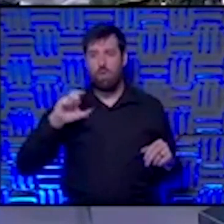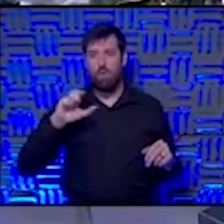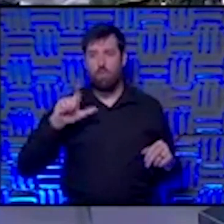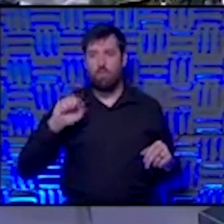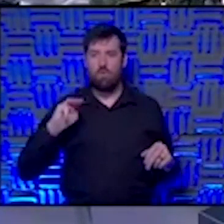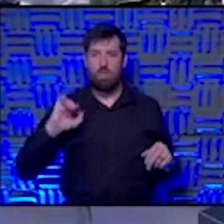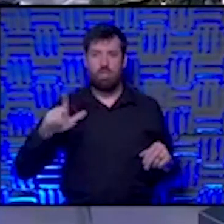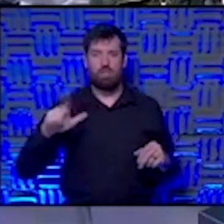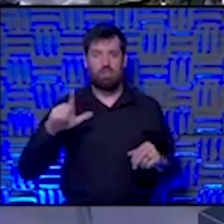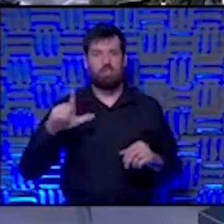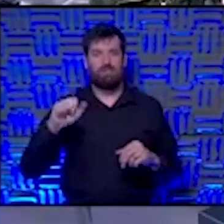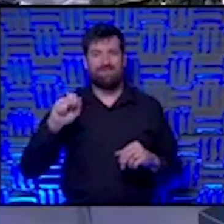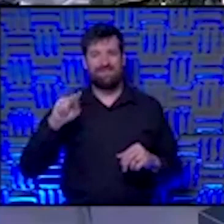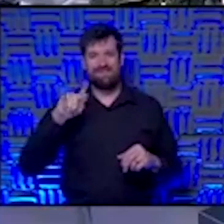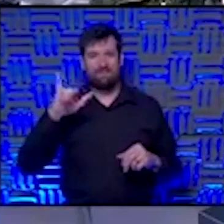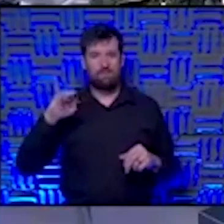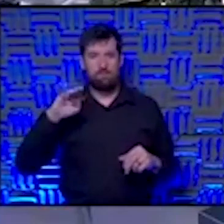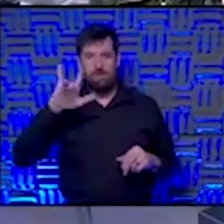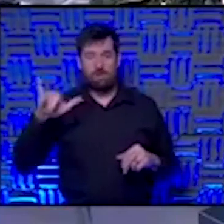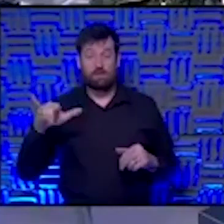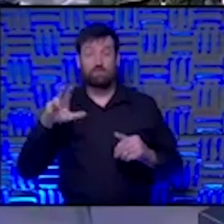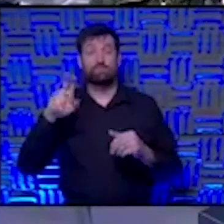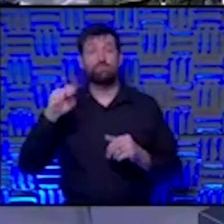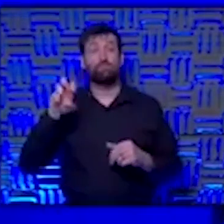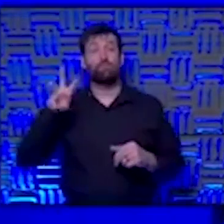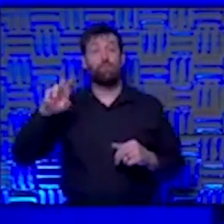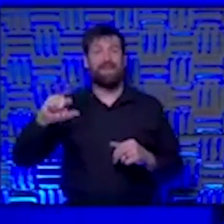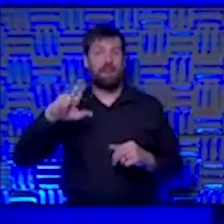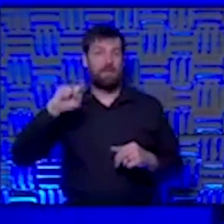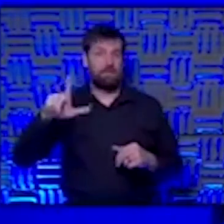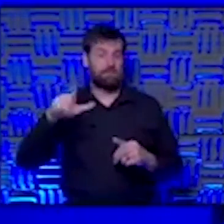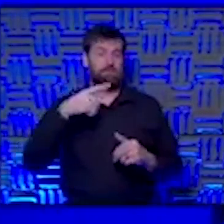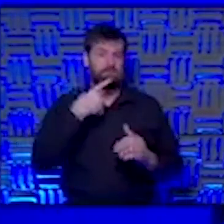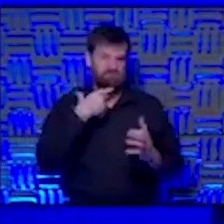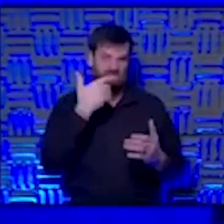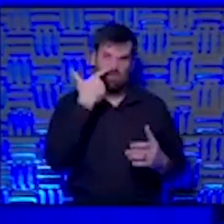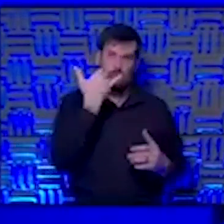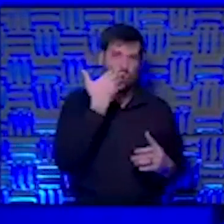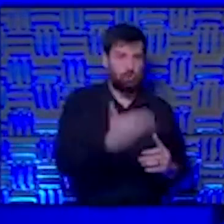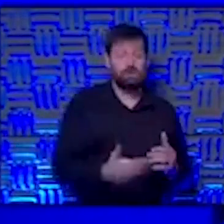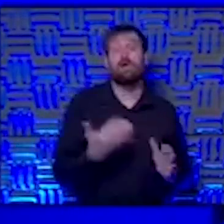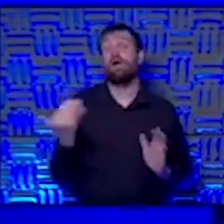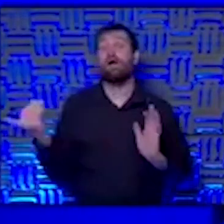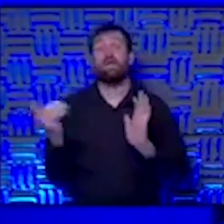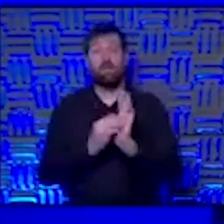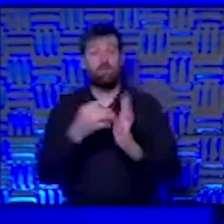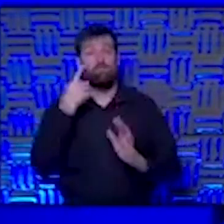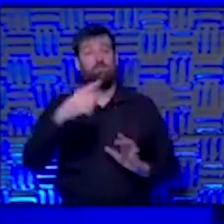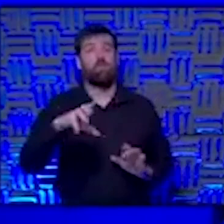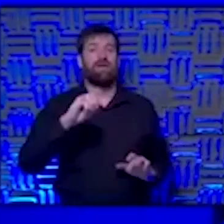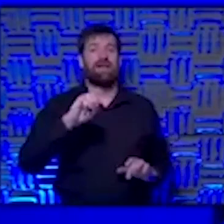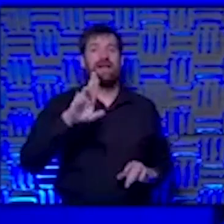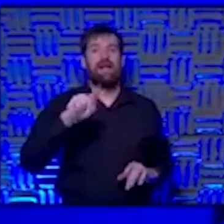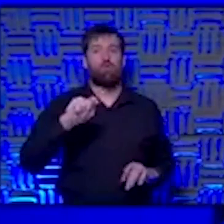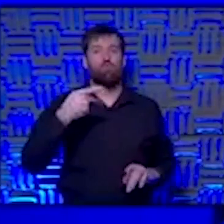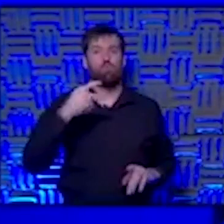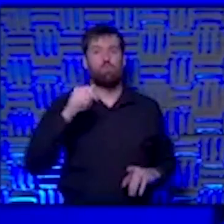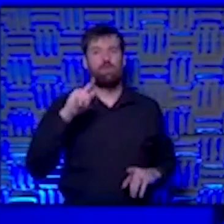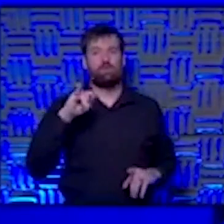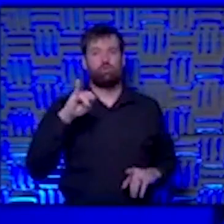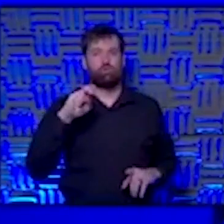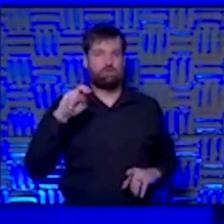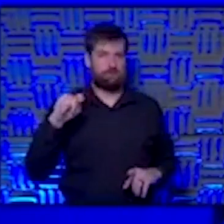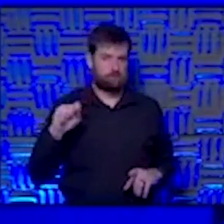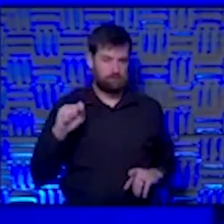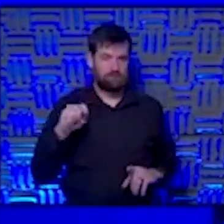Medicine, suggesting, hey, it looks pretty good. Yeah, the monoclonal antibody therapy, again, this is for outpatient therapy. This is for